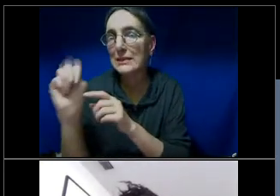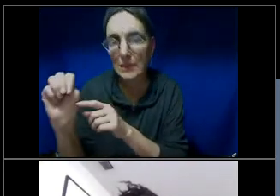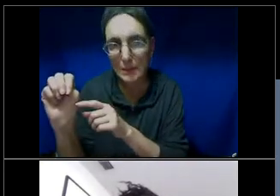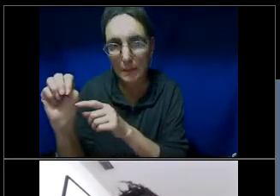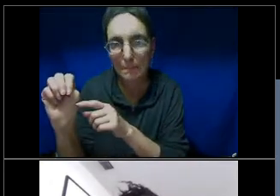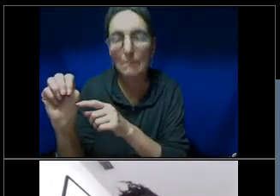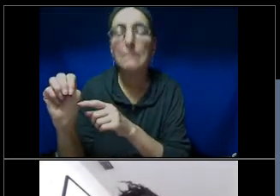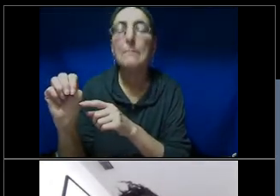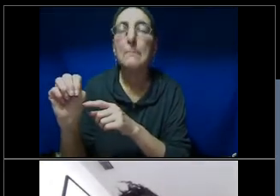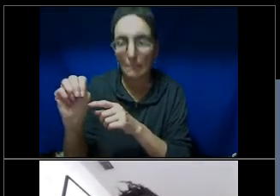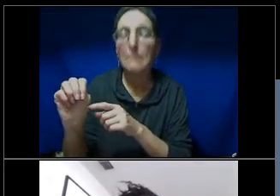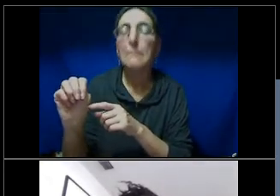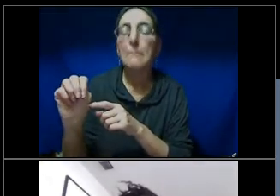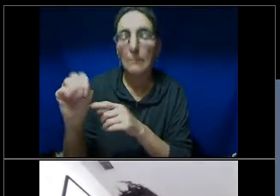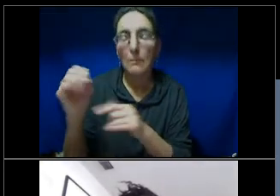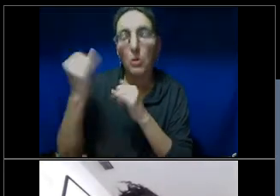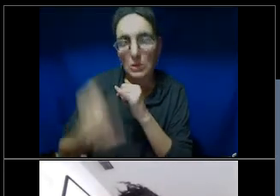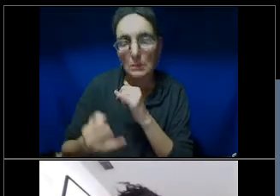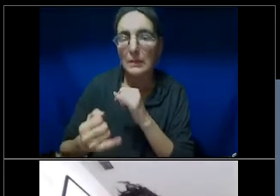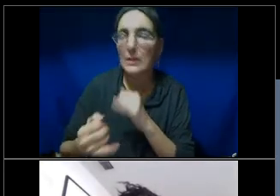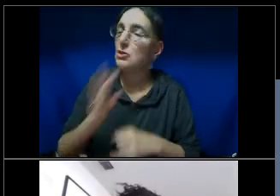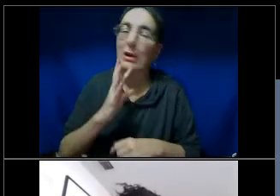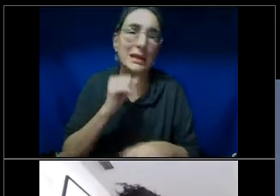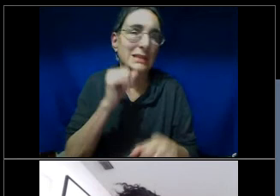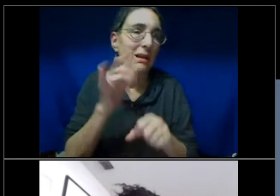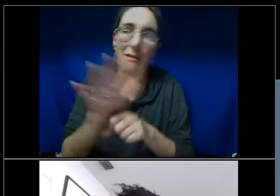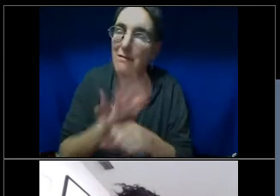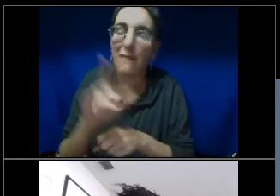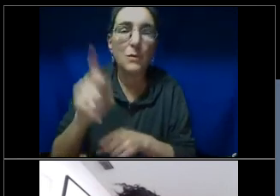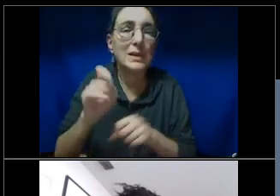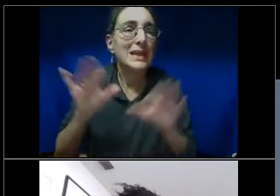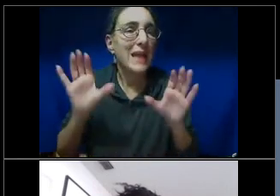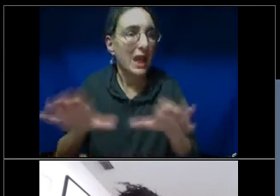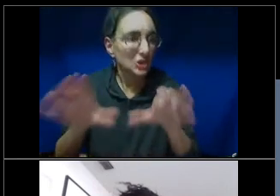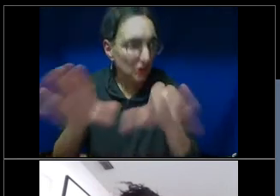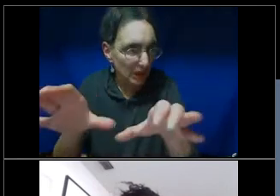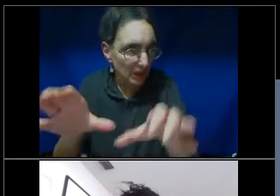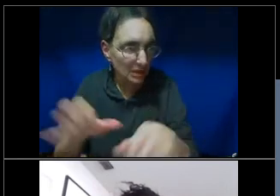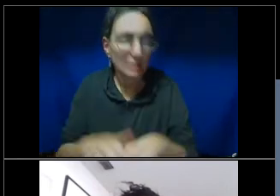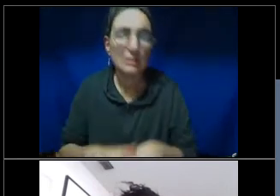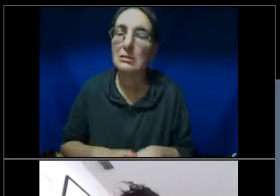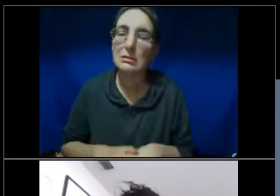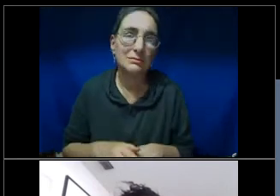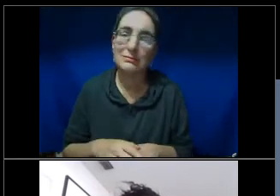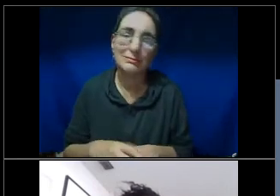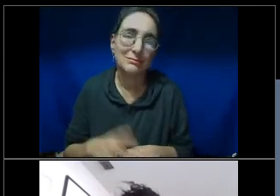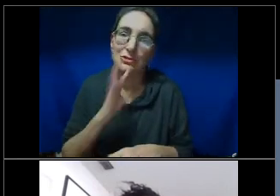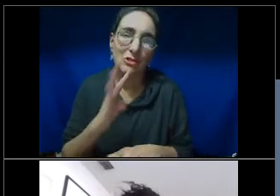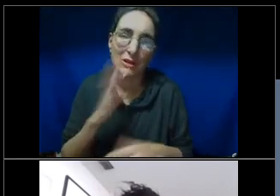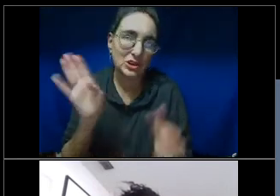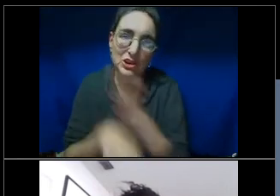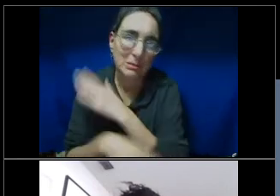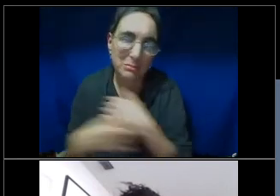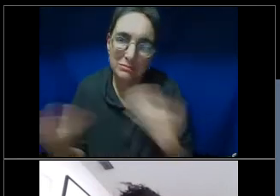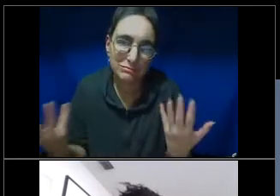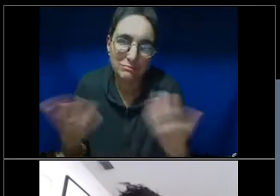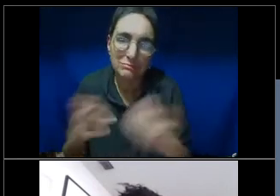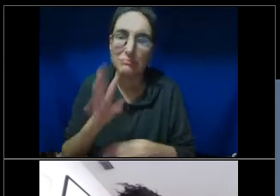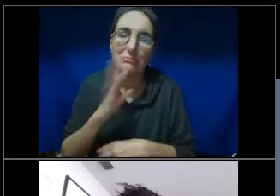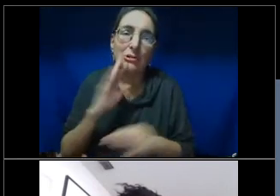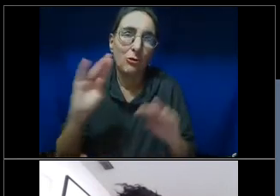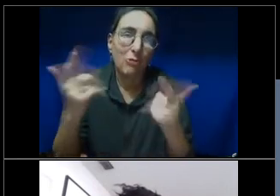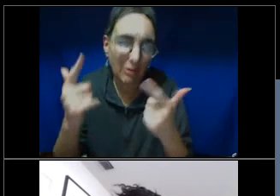but ultimately talking isn't enough. We need action and accountability. And as a white man, I try my best to